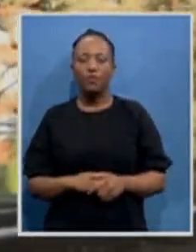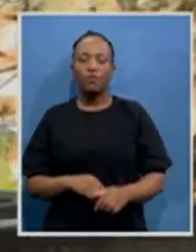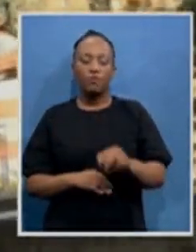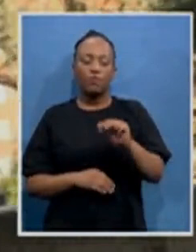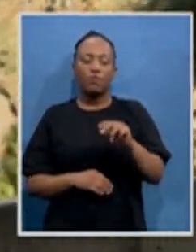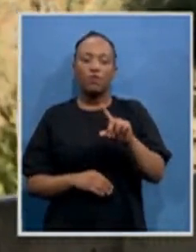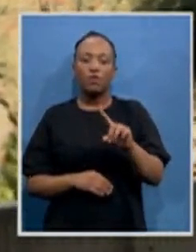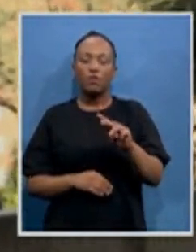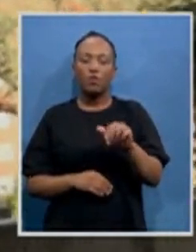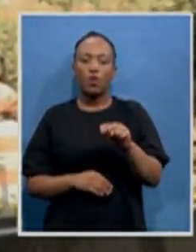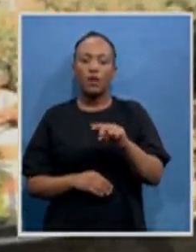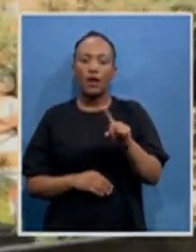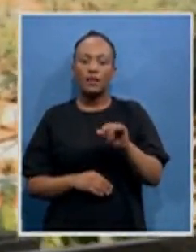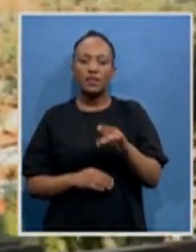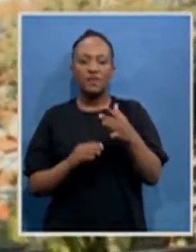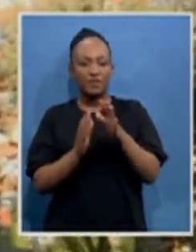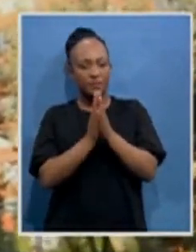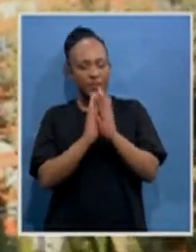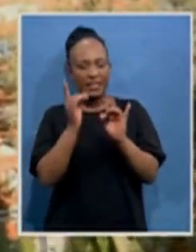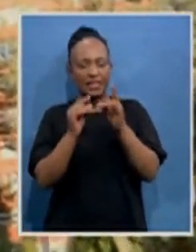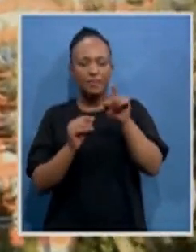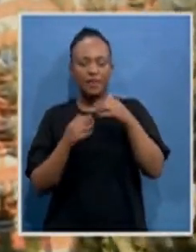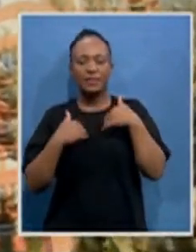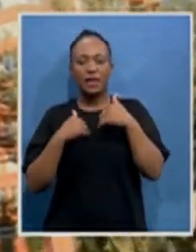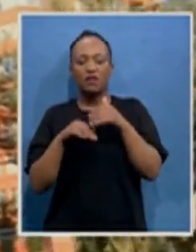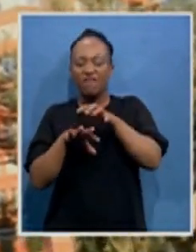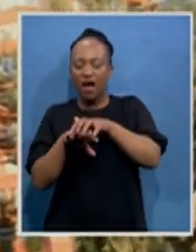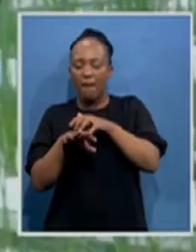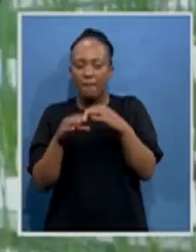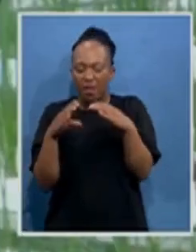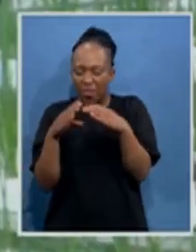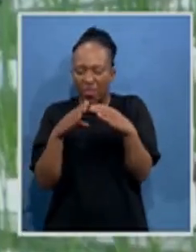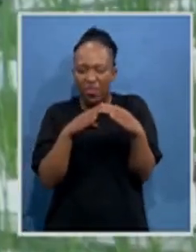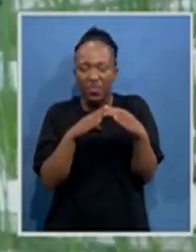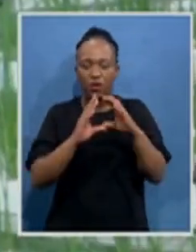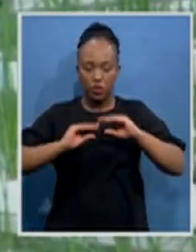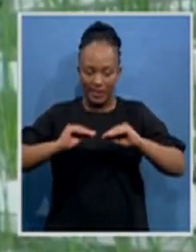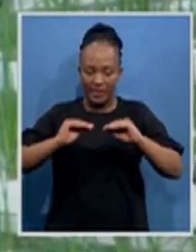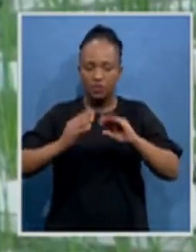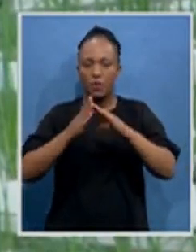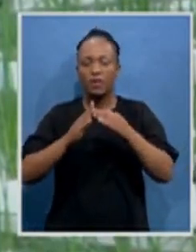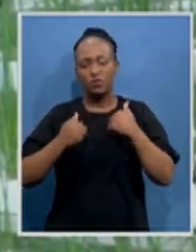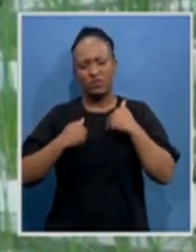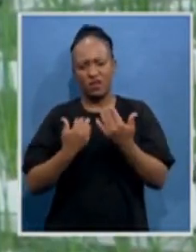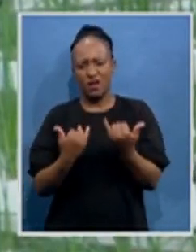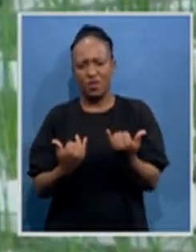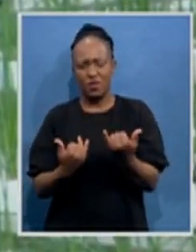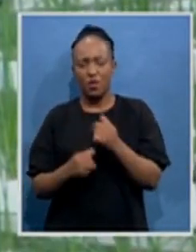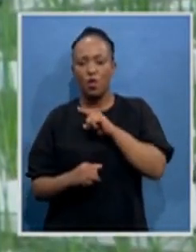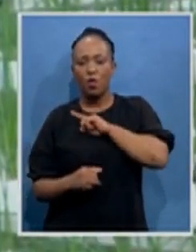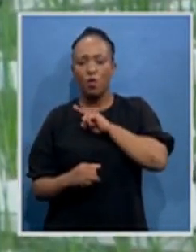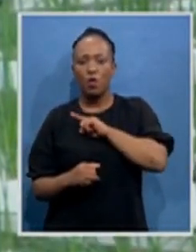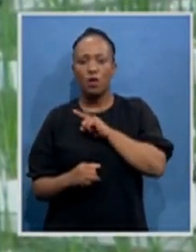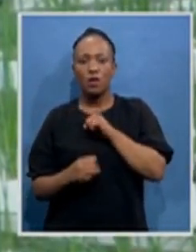mini gardens. Start teaching the community so that they can also start their own small